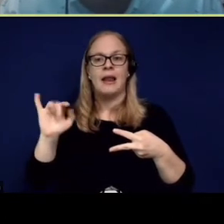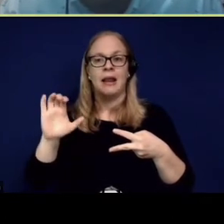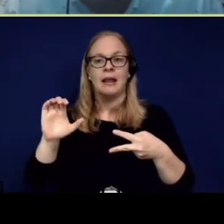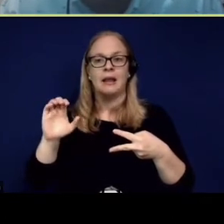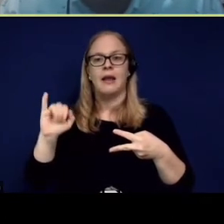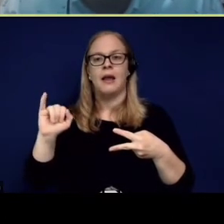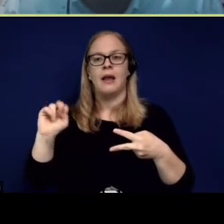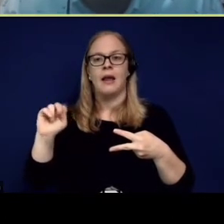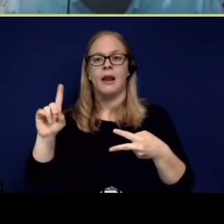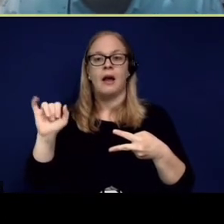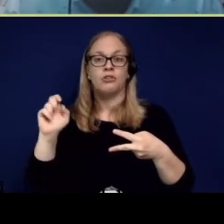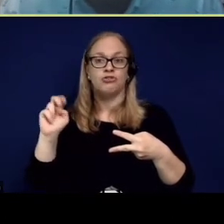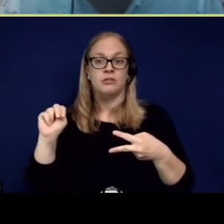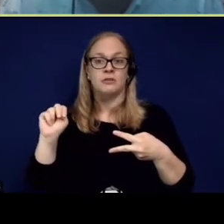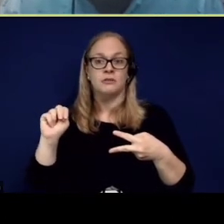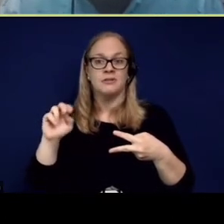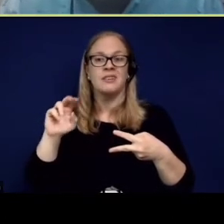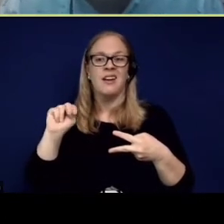wireless communication.